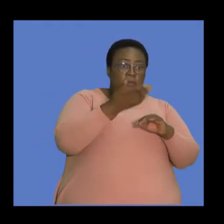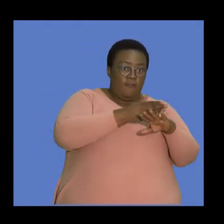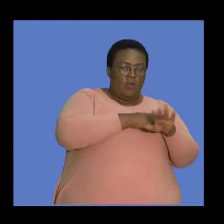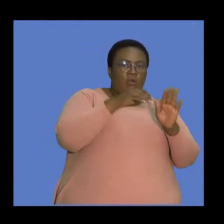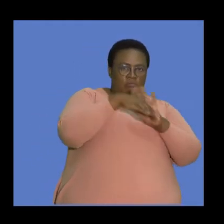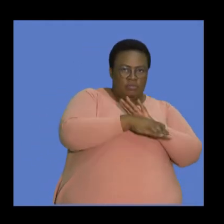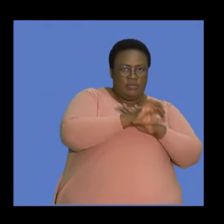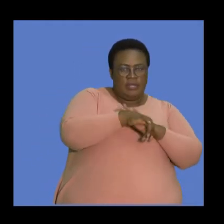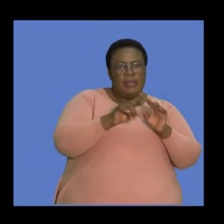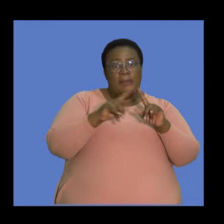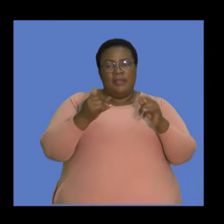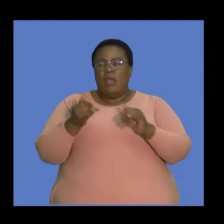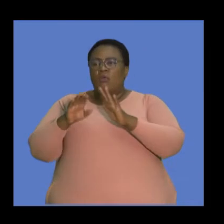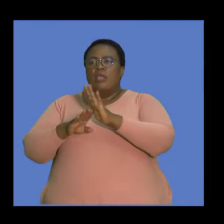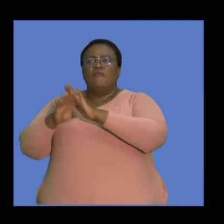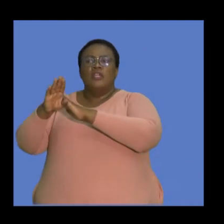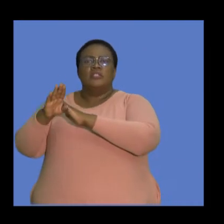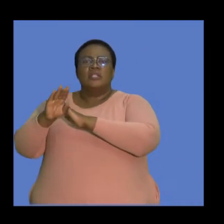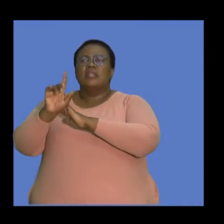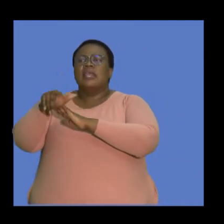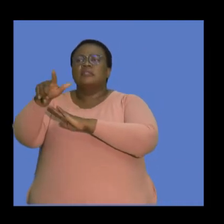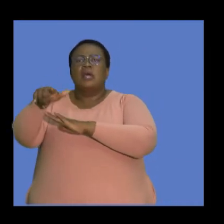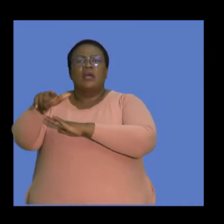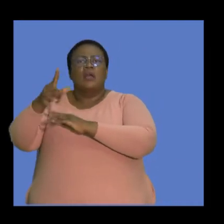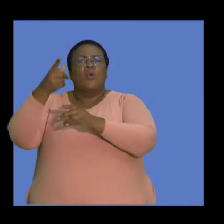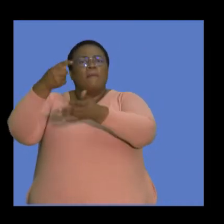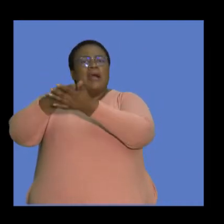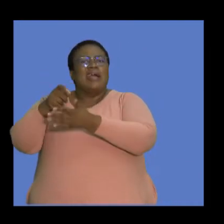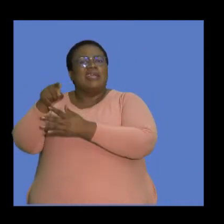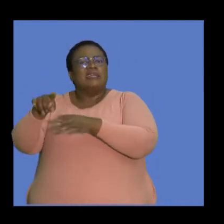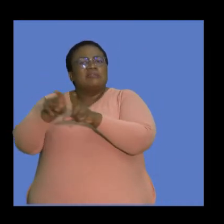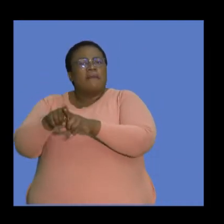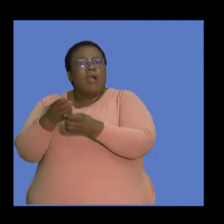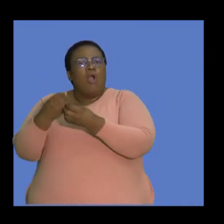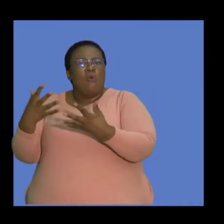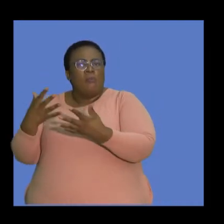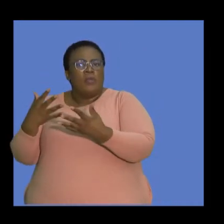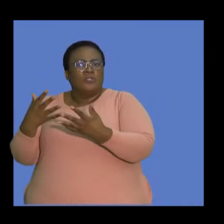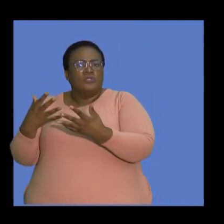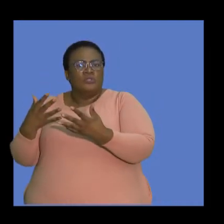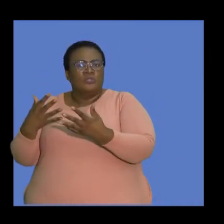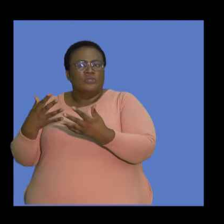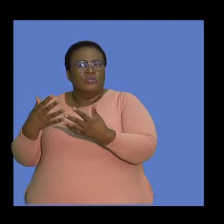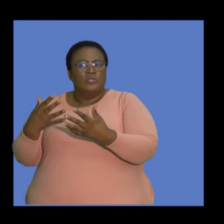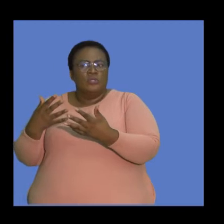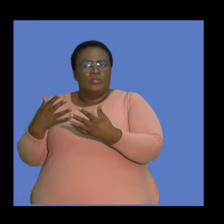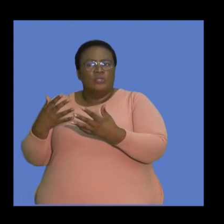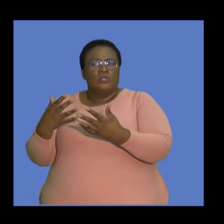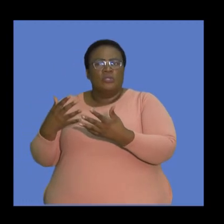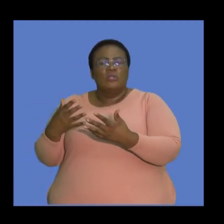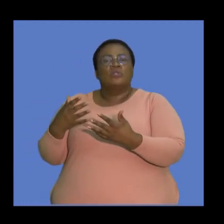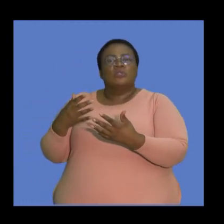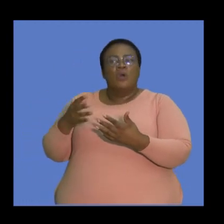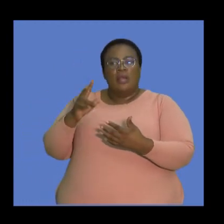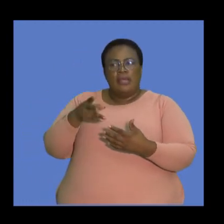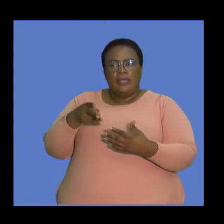now. Now it's the rate of inflation, which is calculated at the very same rate of depreciation that we are